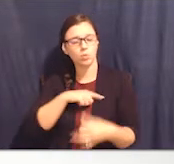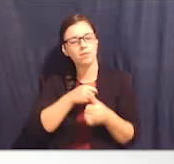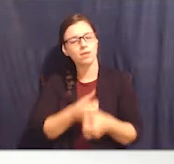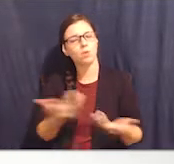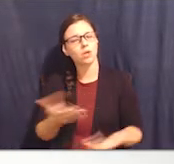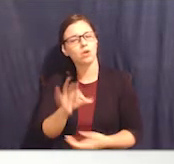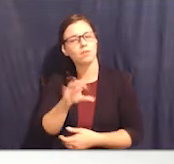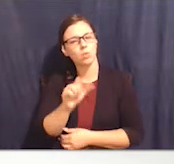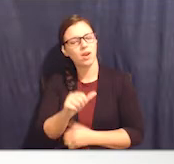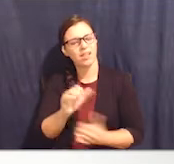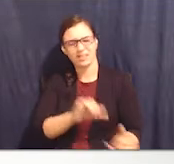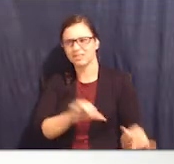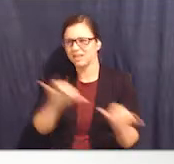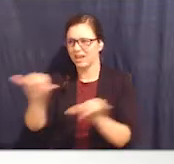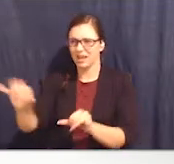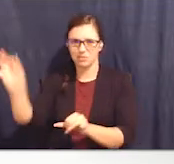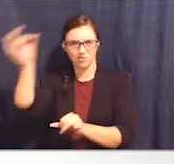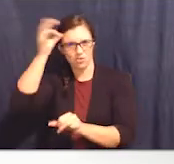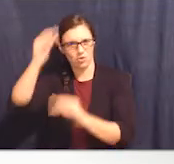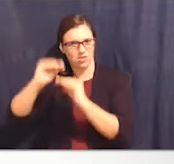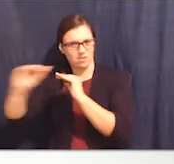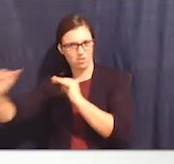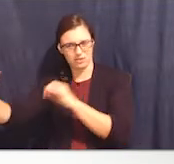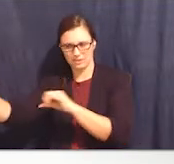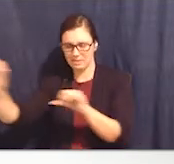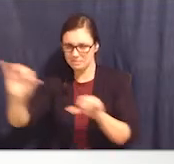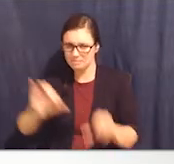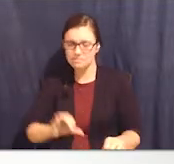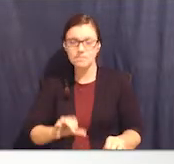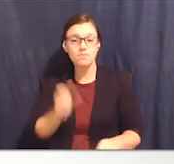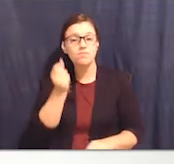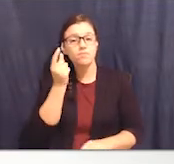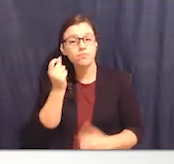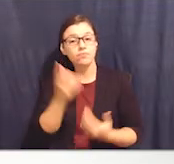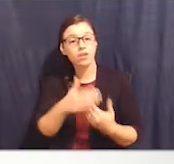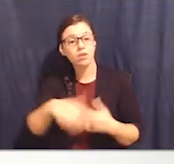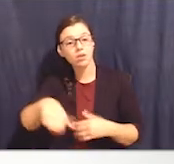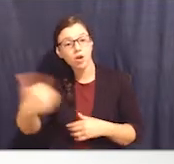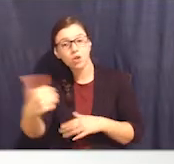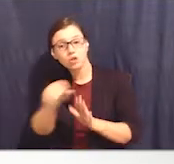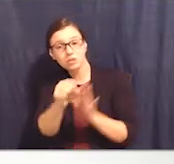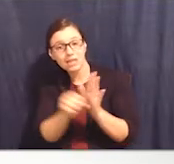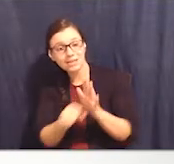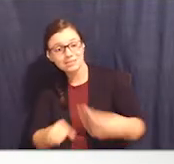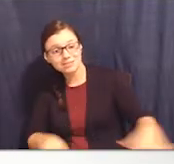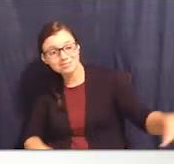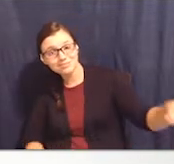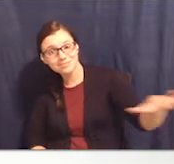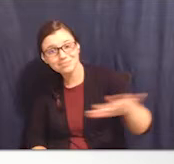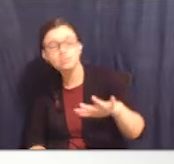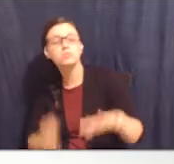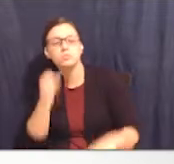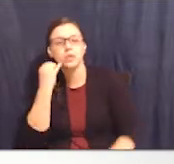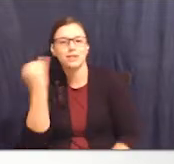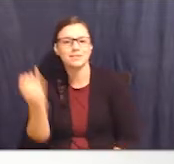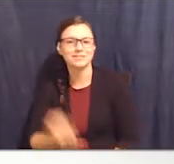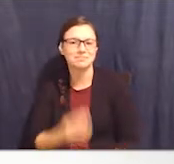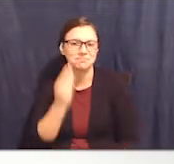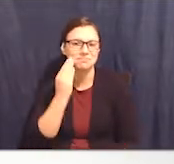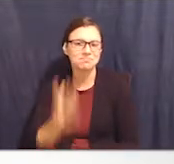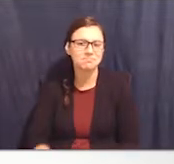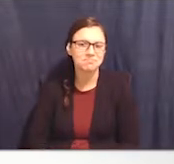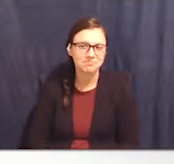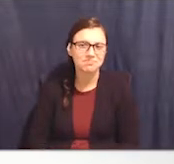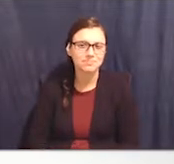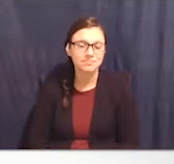did you get this done? I mean, this is something really wonderful for students with intellectual disabilities, but before they didn't have an opportunity